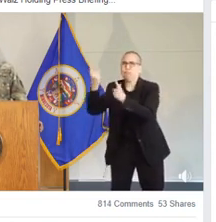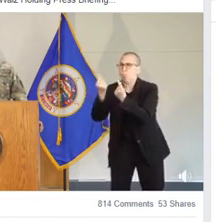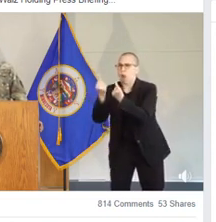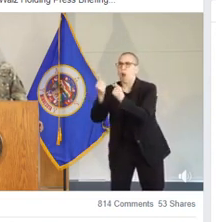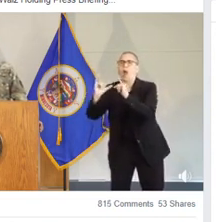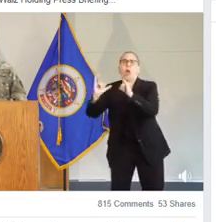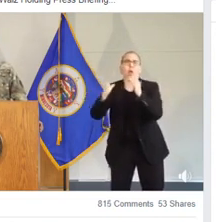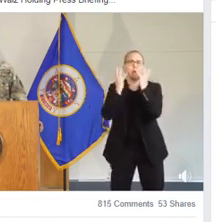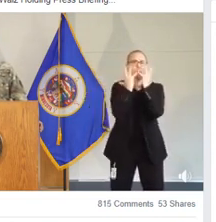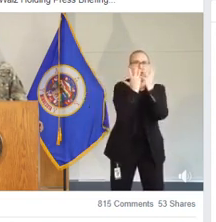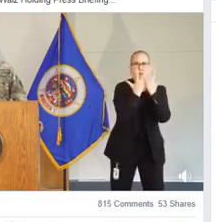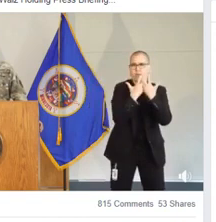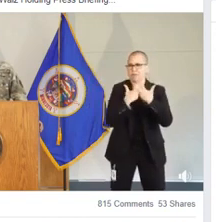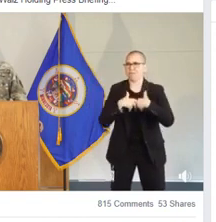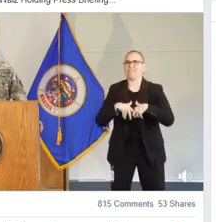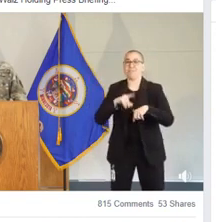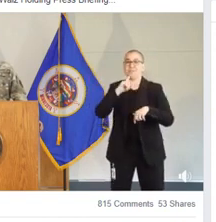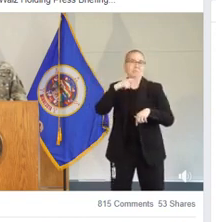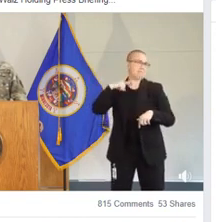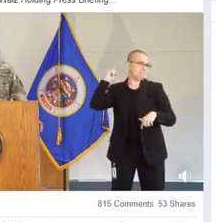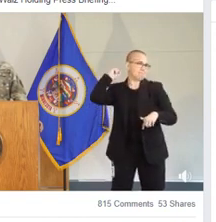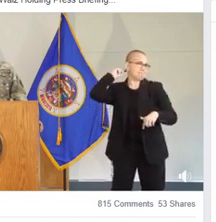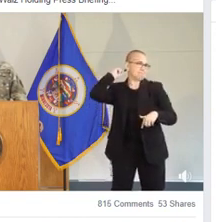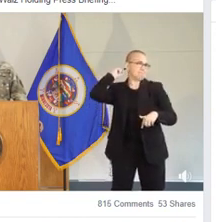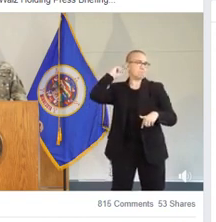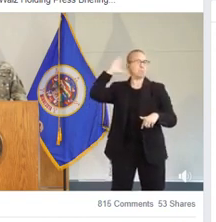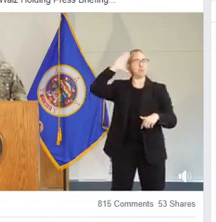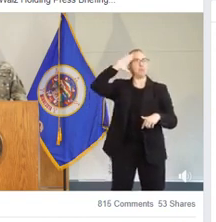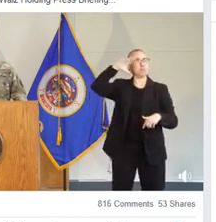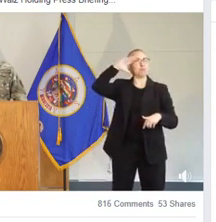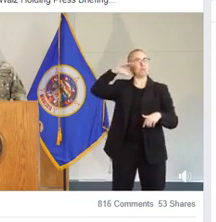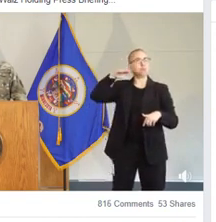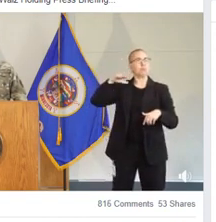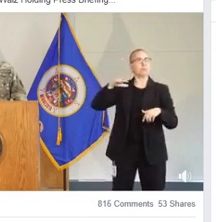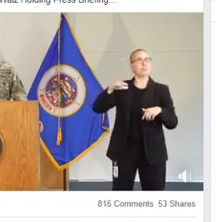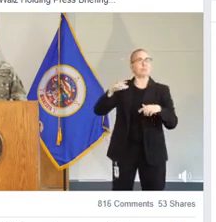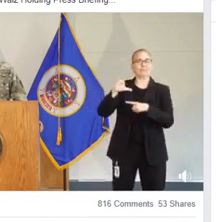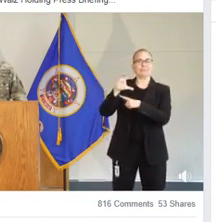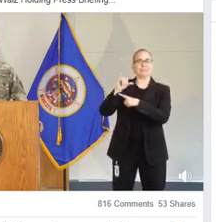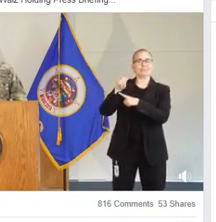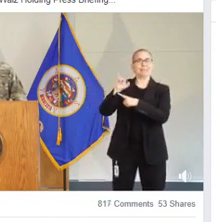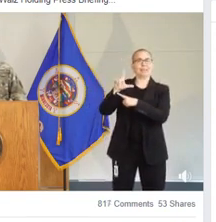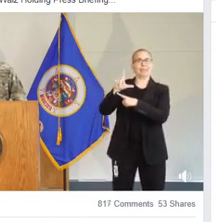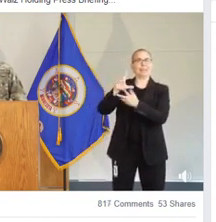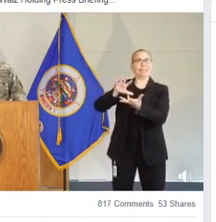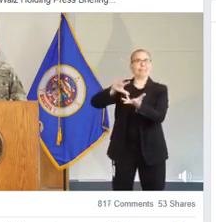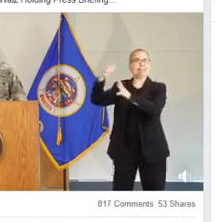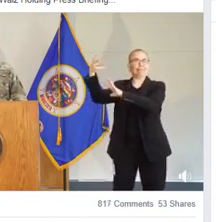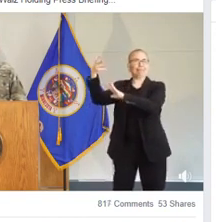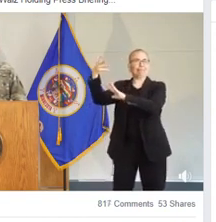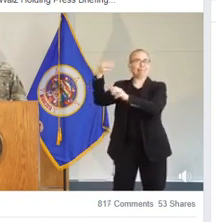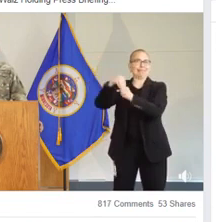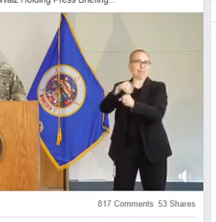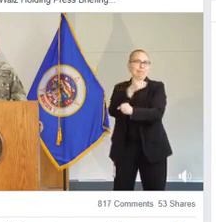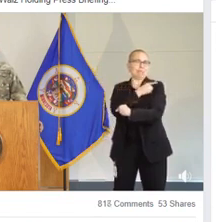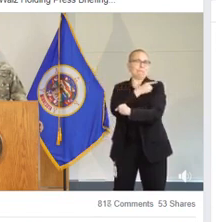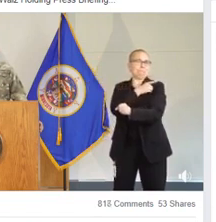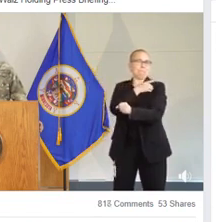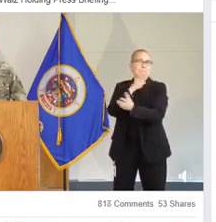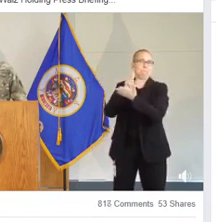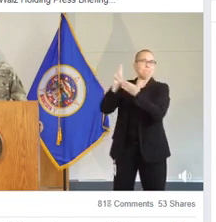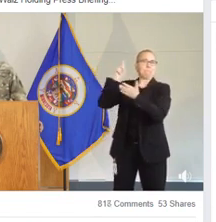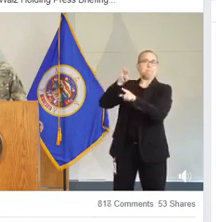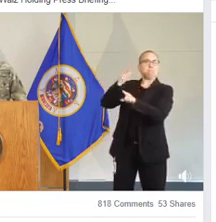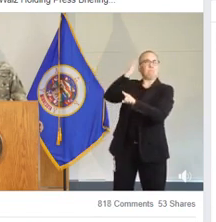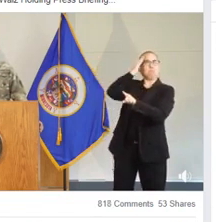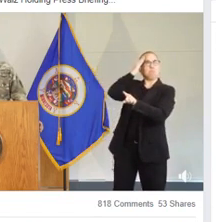be doing as it related to civil disturbance in Minneapolis. But it's very important that we know exactly what we're being asked to do, so